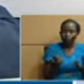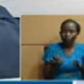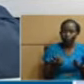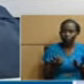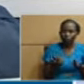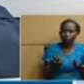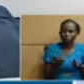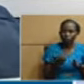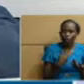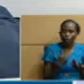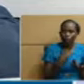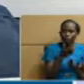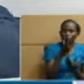on